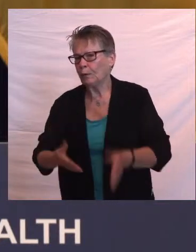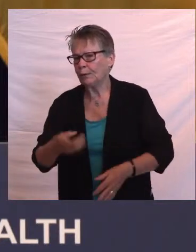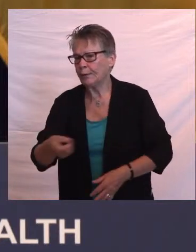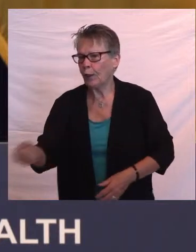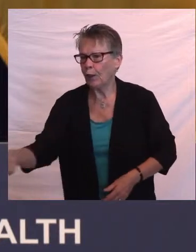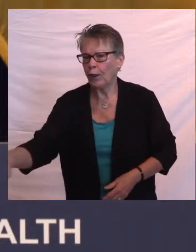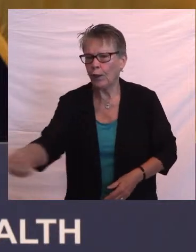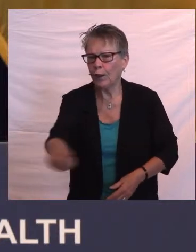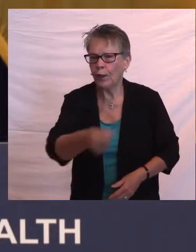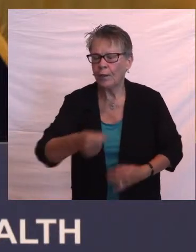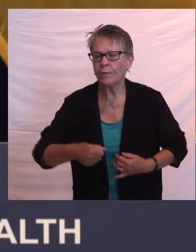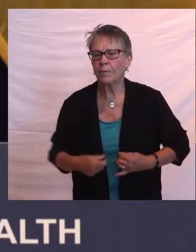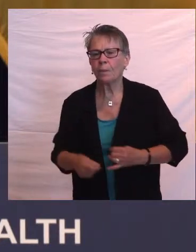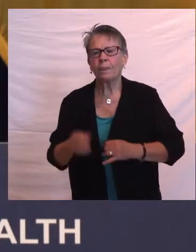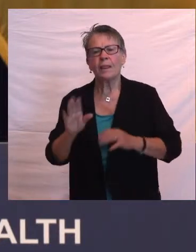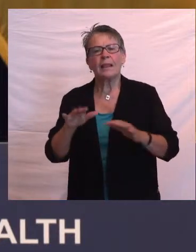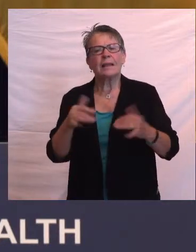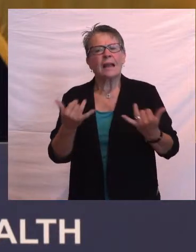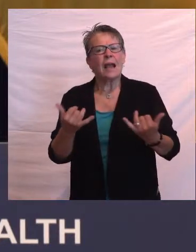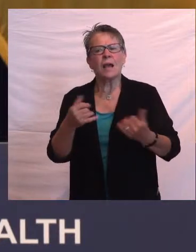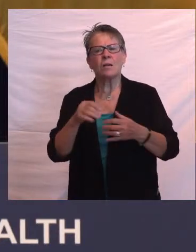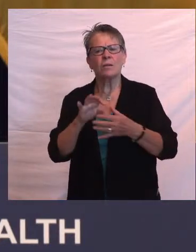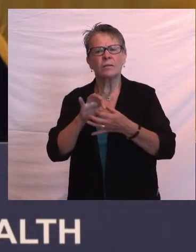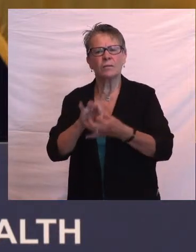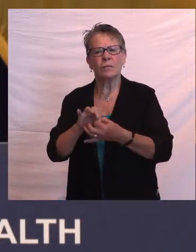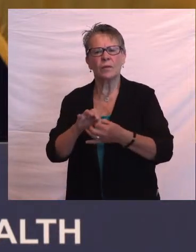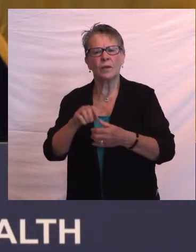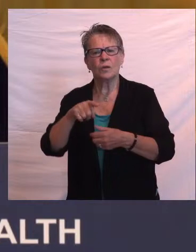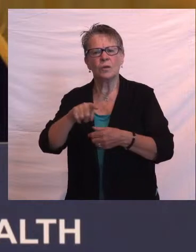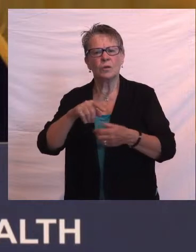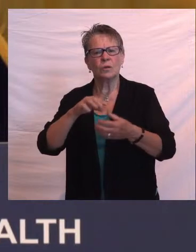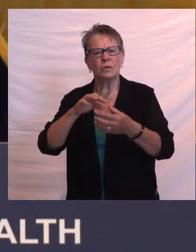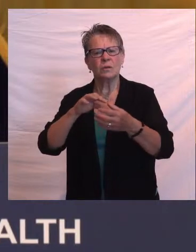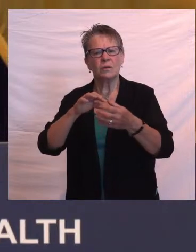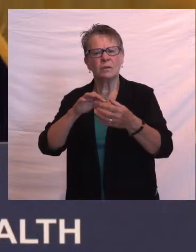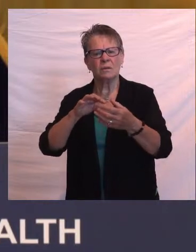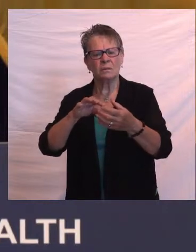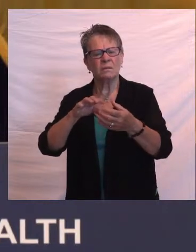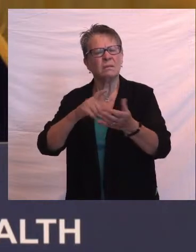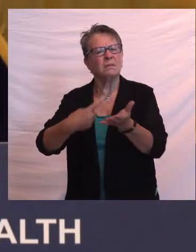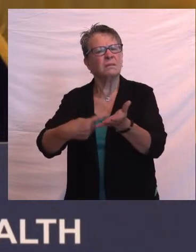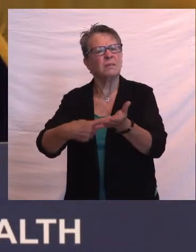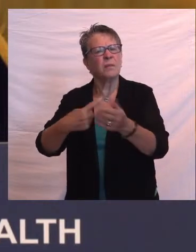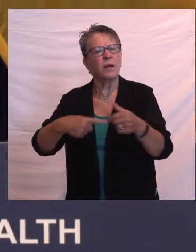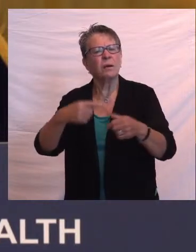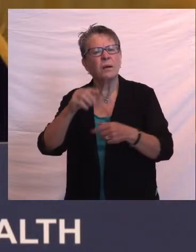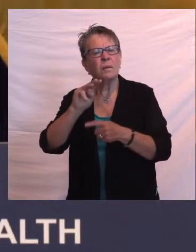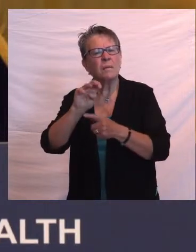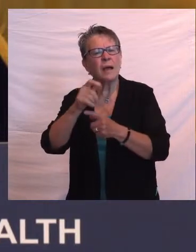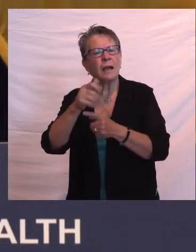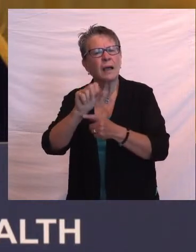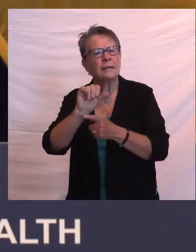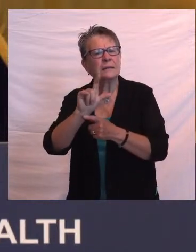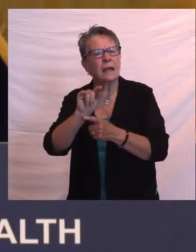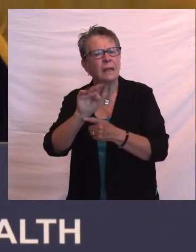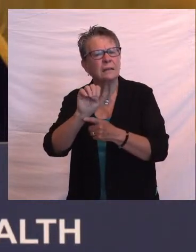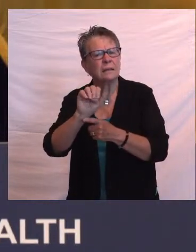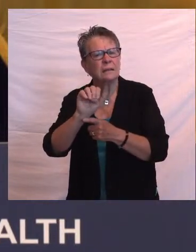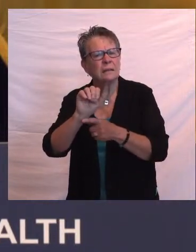the current feeling about the demand that there will be for boosters? Are you able to track the number of people looking to book appointments compared